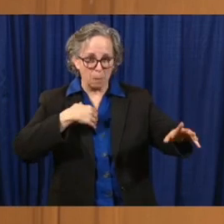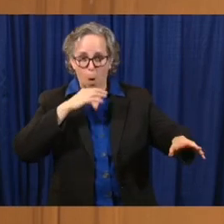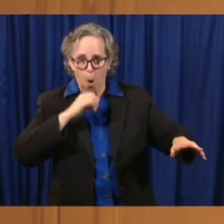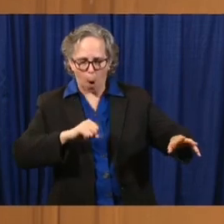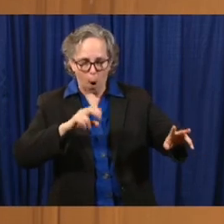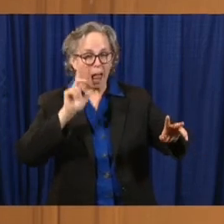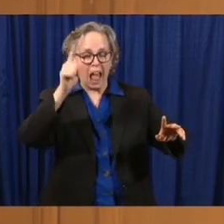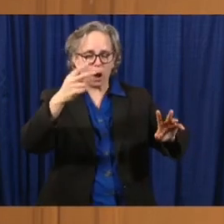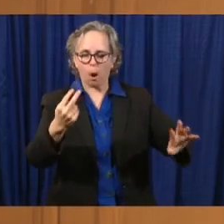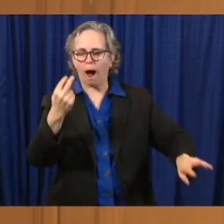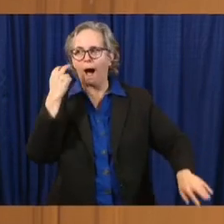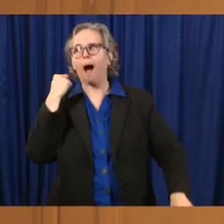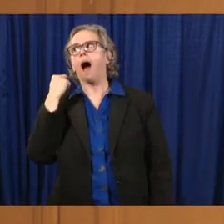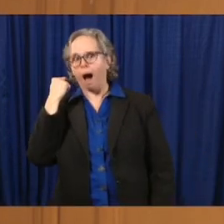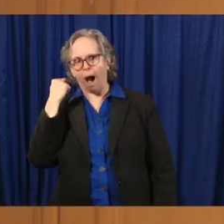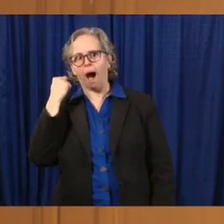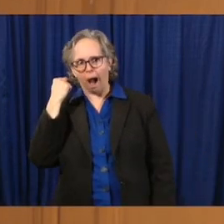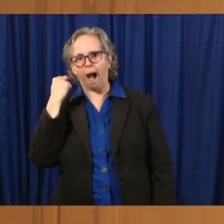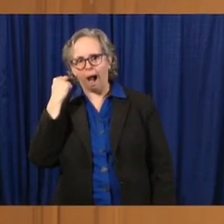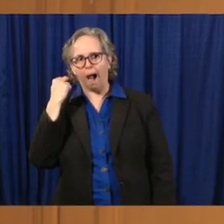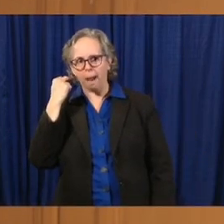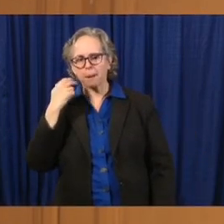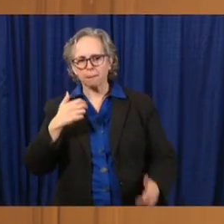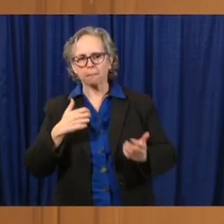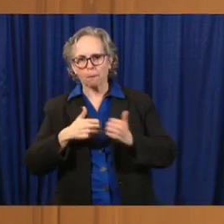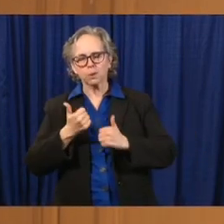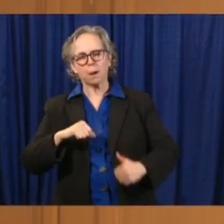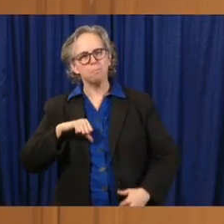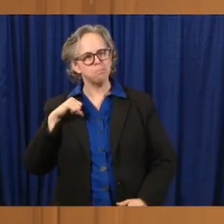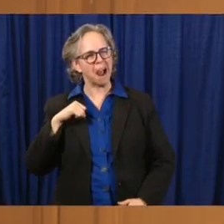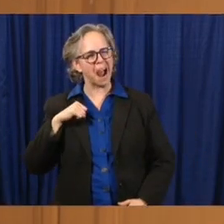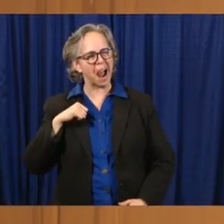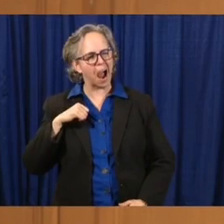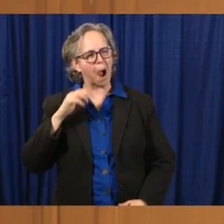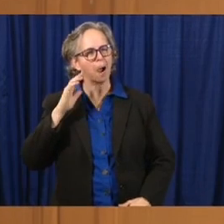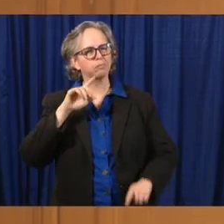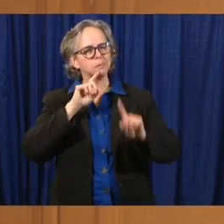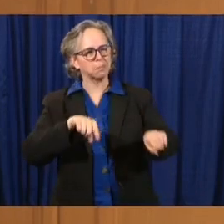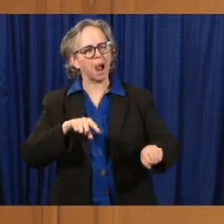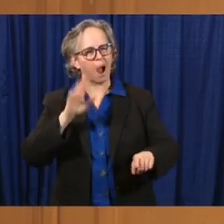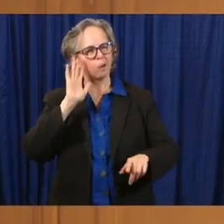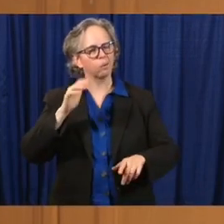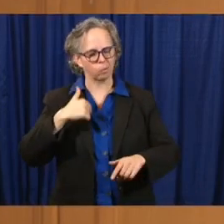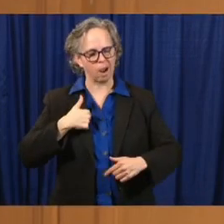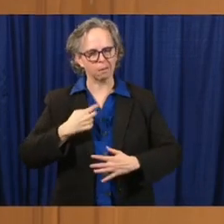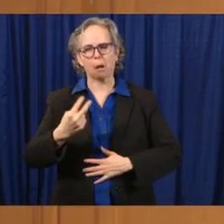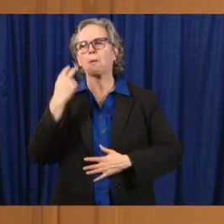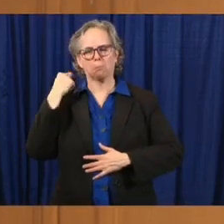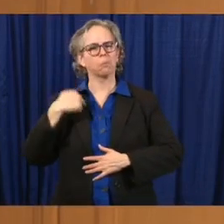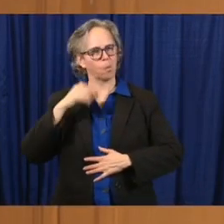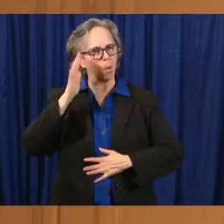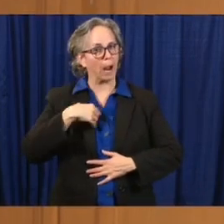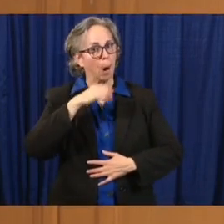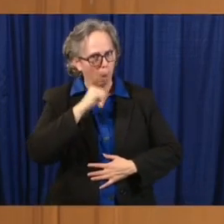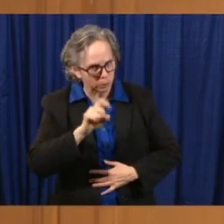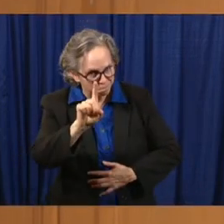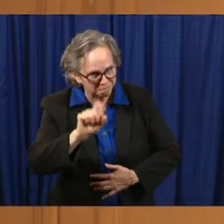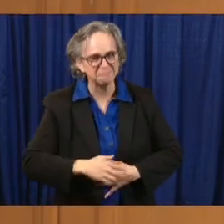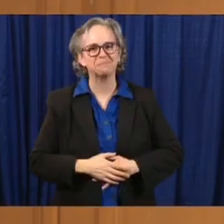recovery plan, because we have a whole, built in the middle of this crisis response plan of